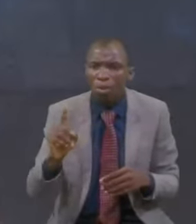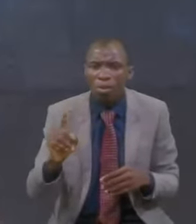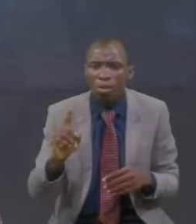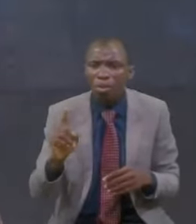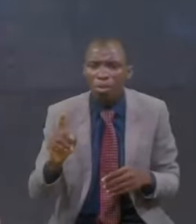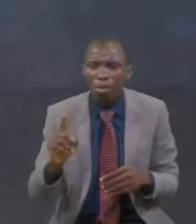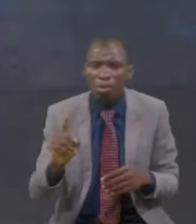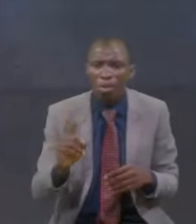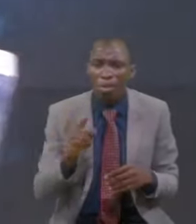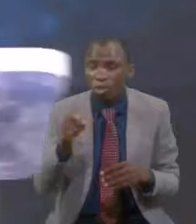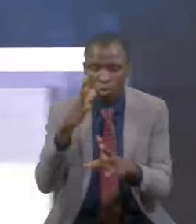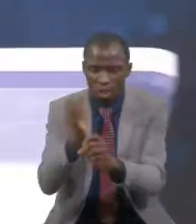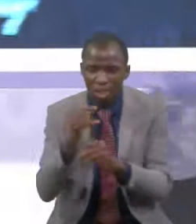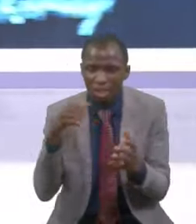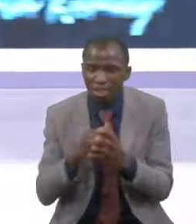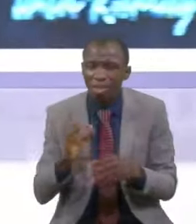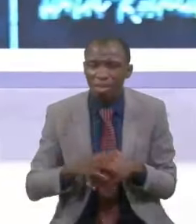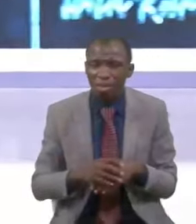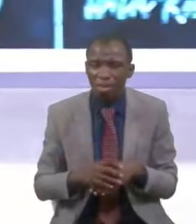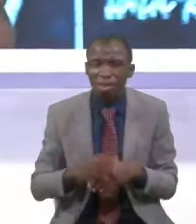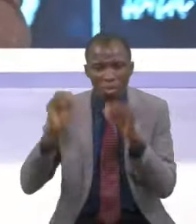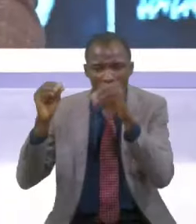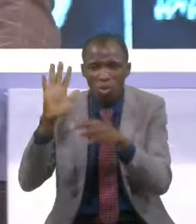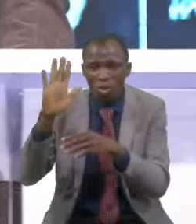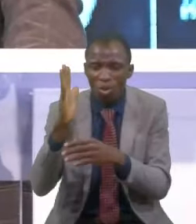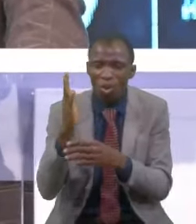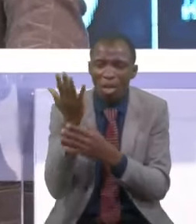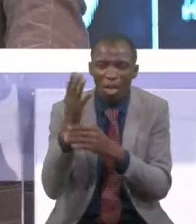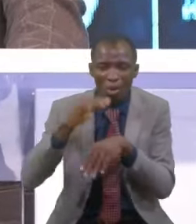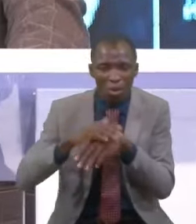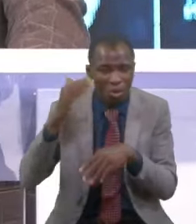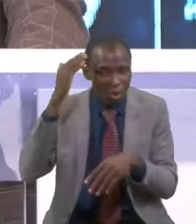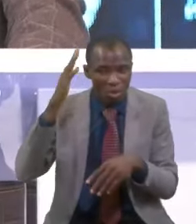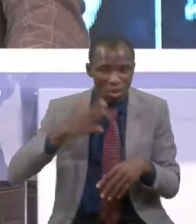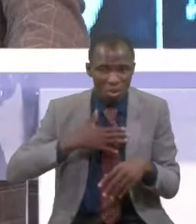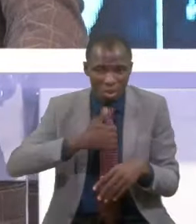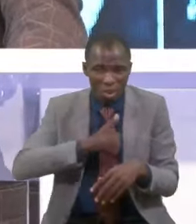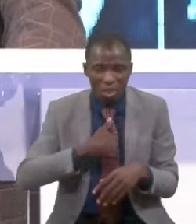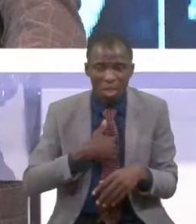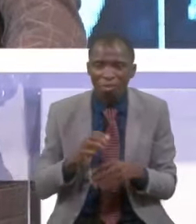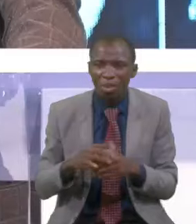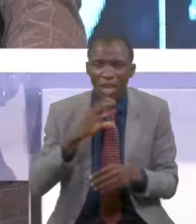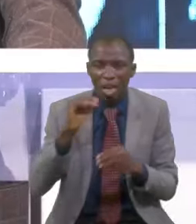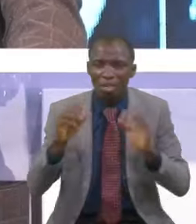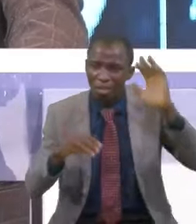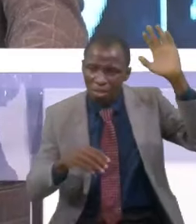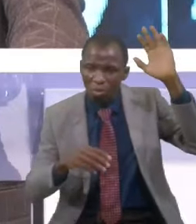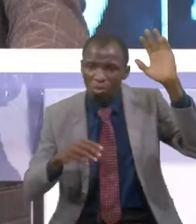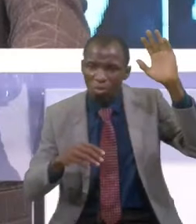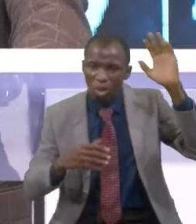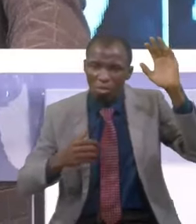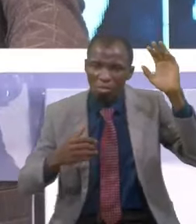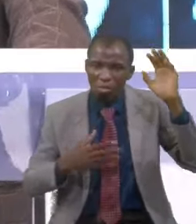it. Lay your hand on yourself and raise up the other hand. When you hear the